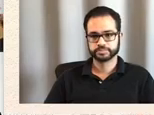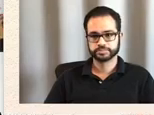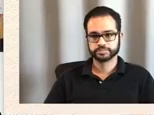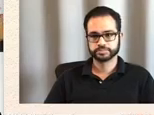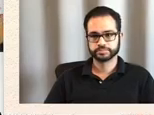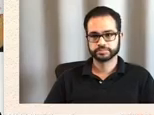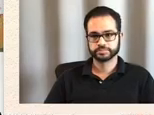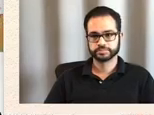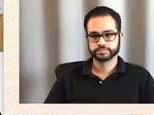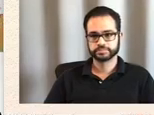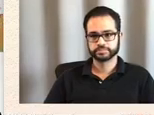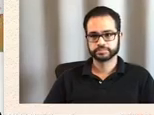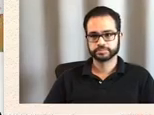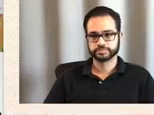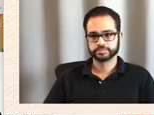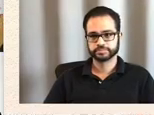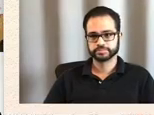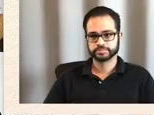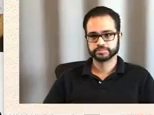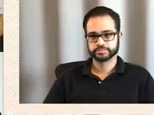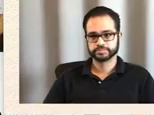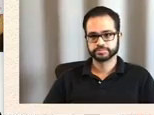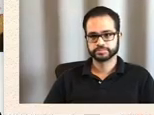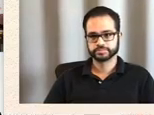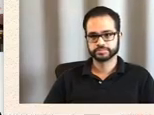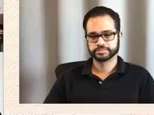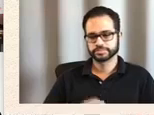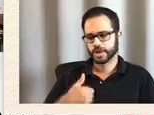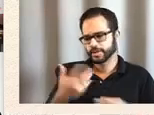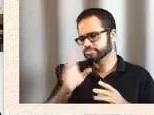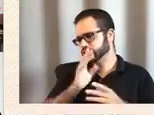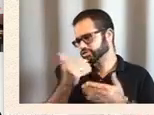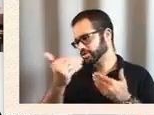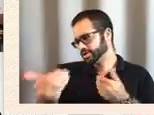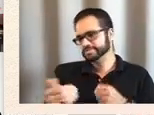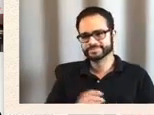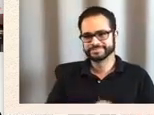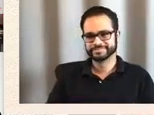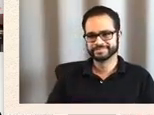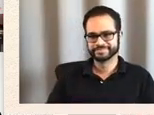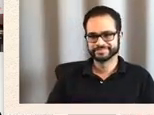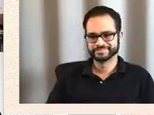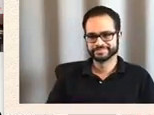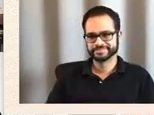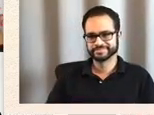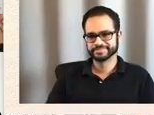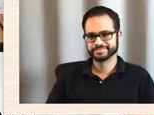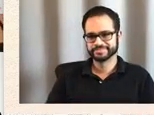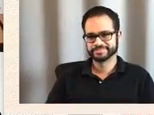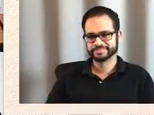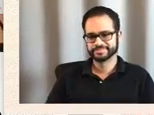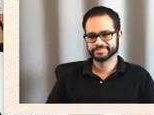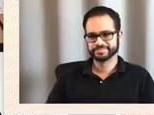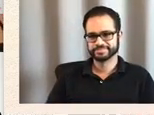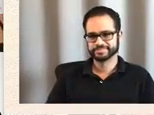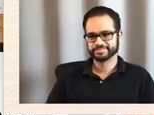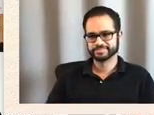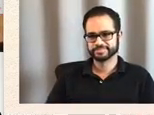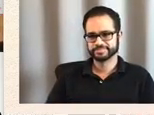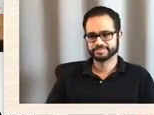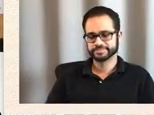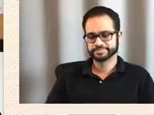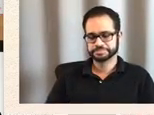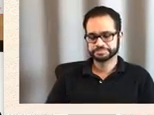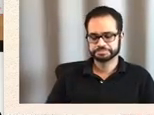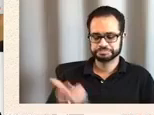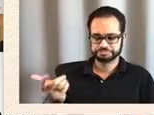Sorry, go ahead. No, you go ahead. I already spoke. Oh, I already spoke as well, so. Oh, okay. Sorry.